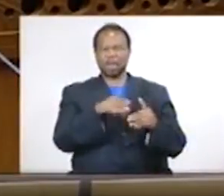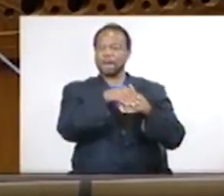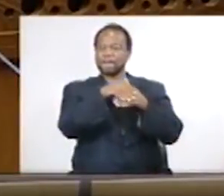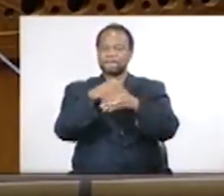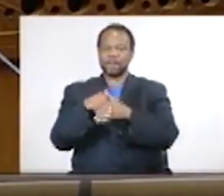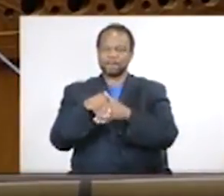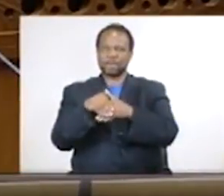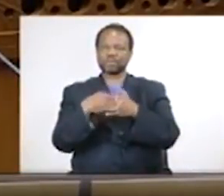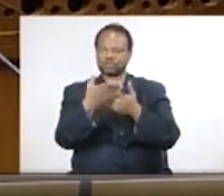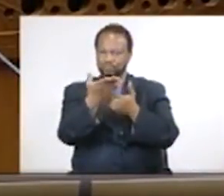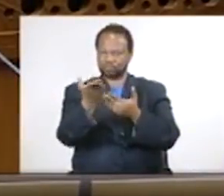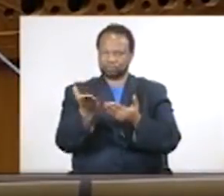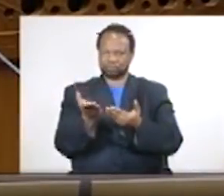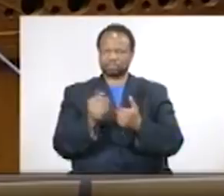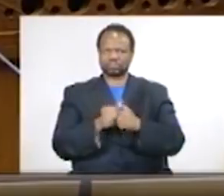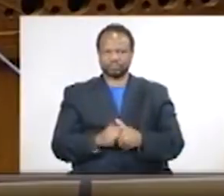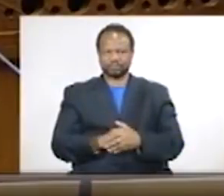Madam Chair,